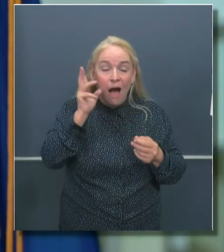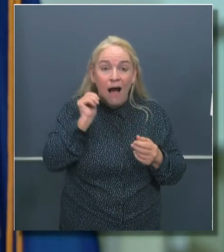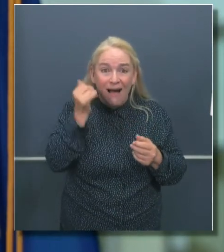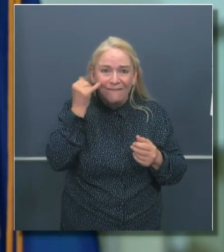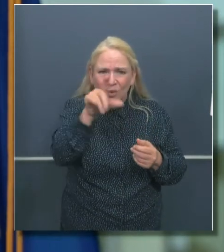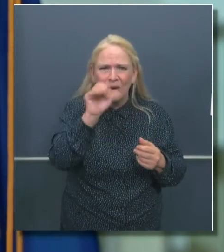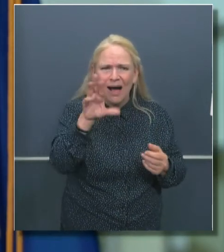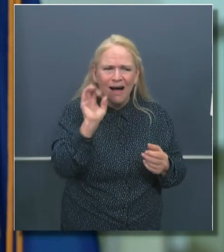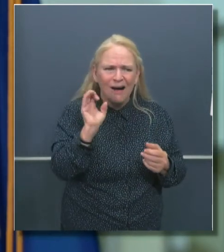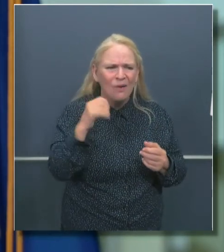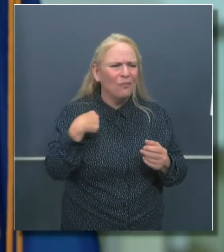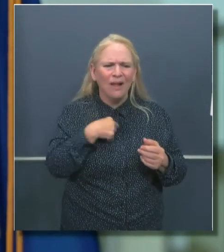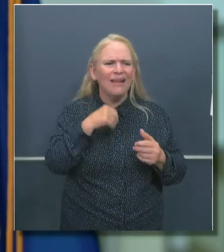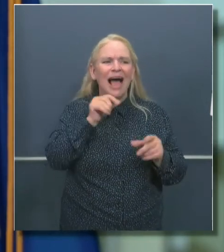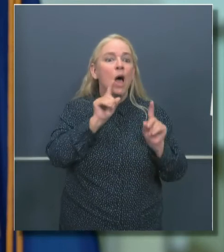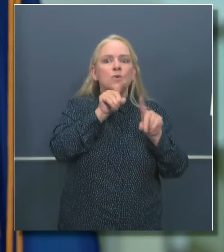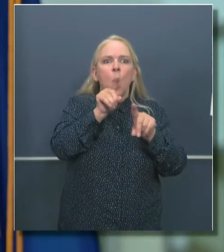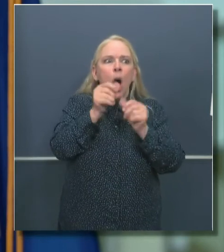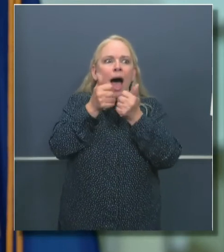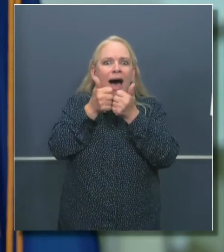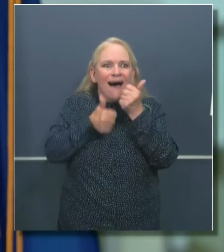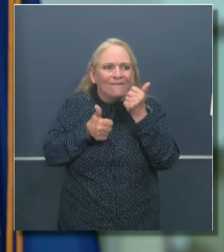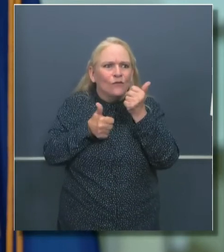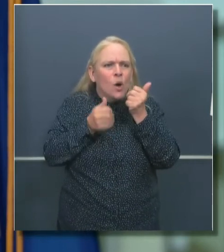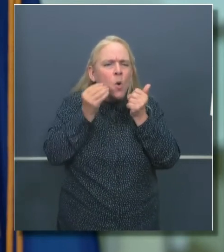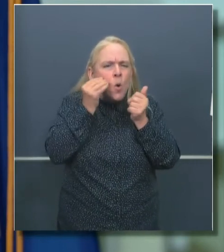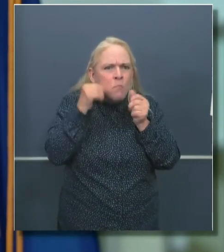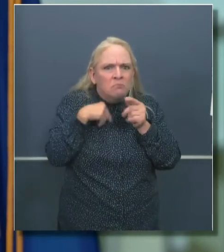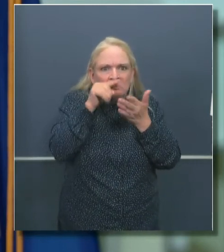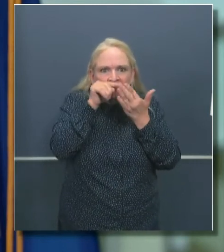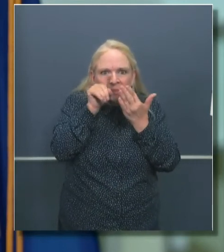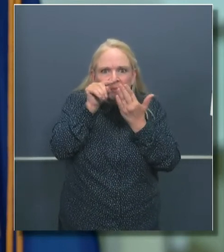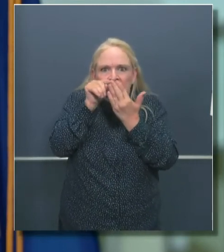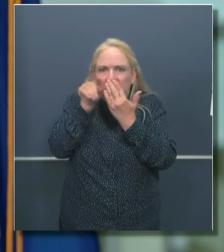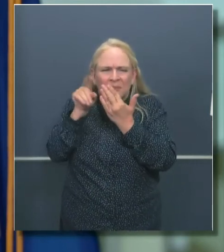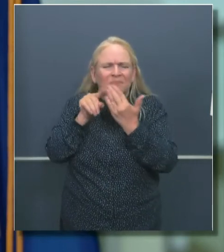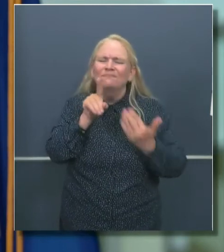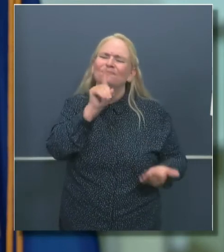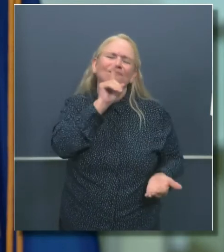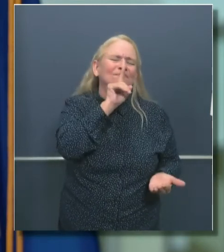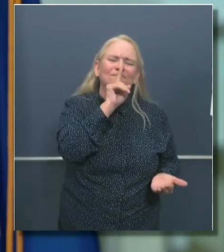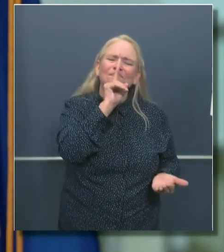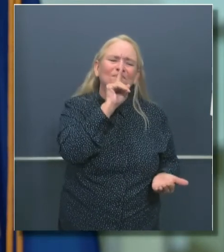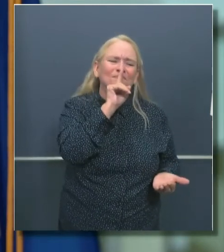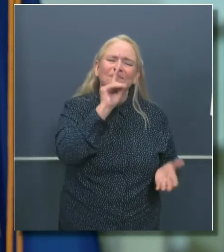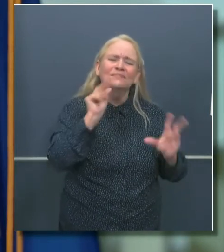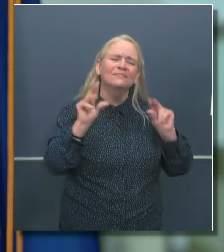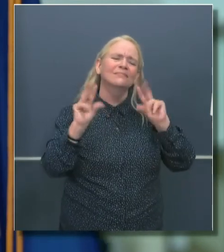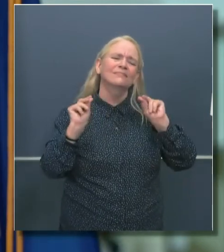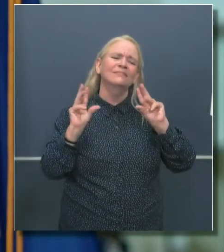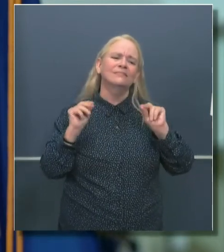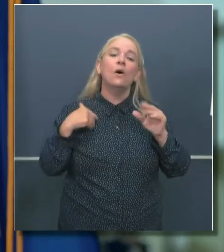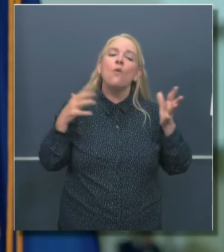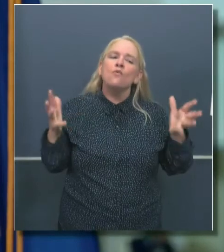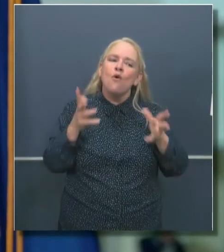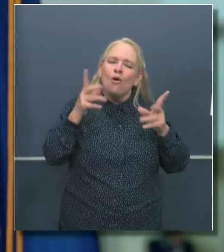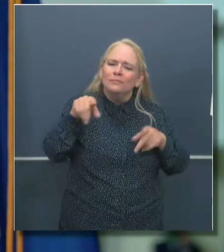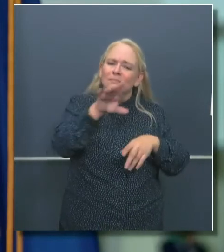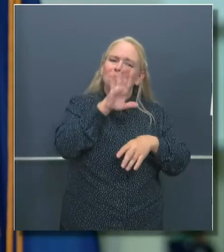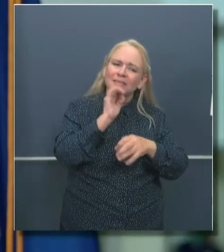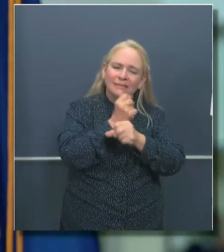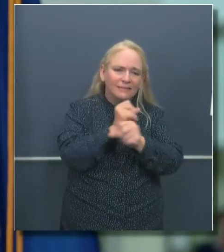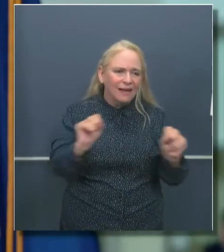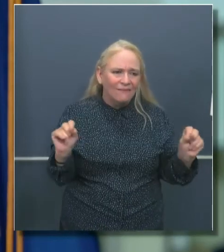everybody's backyard and enforcing, you know that, and they know that. We're just encouraging people to be safe, to be thoughtful